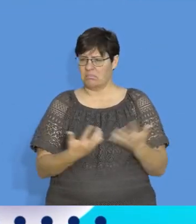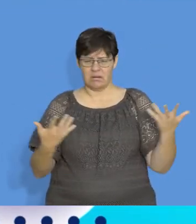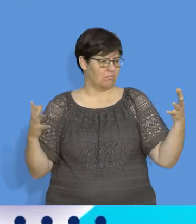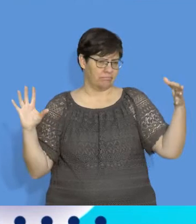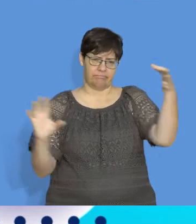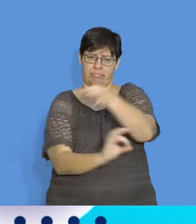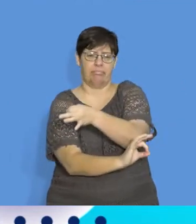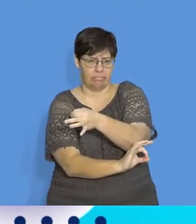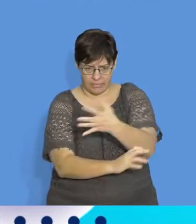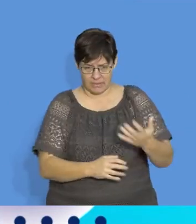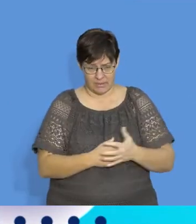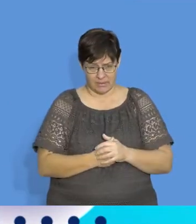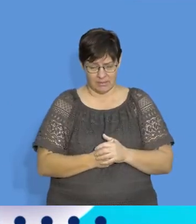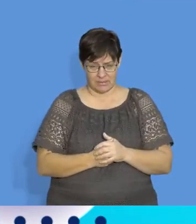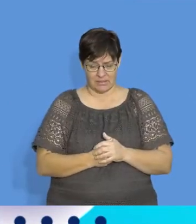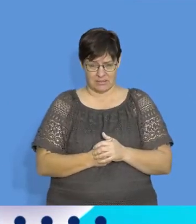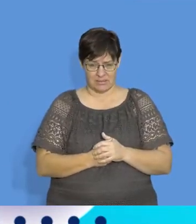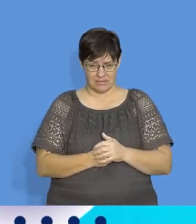no association between them.